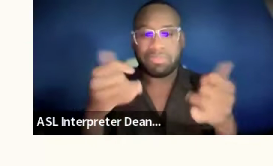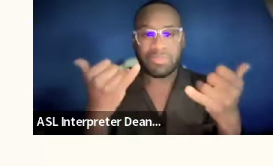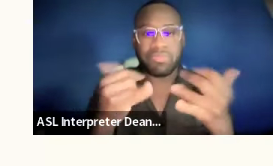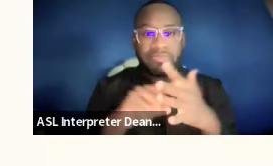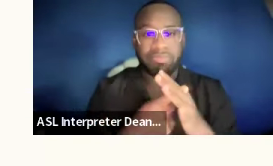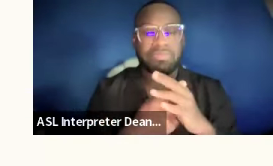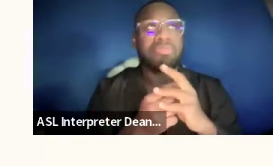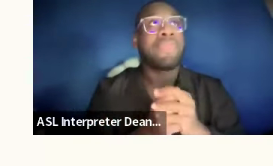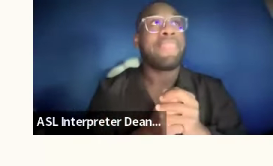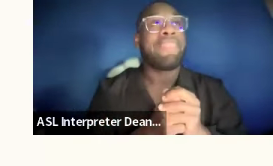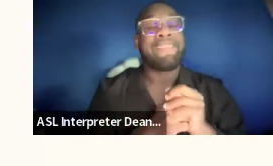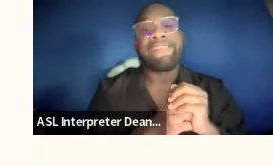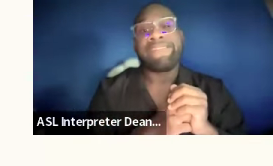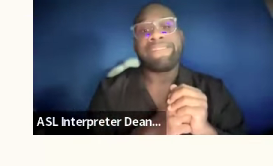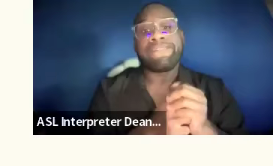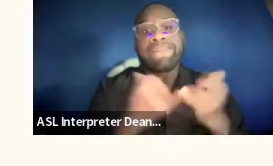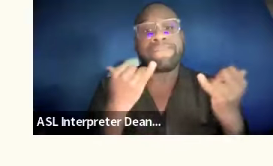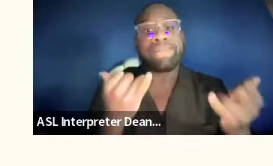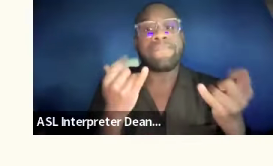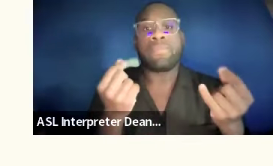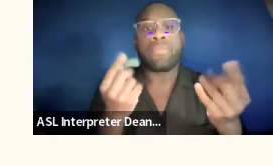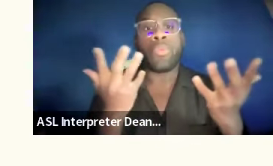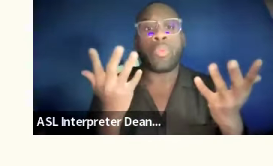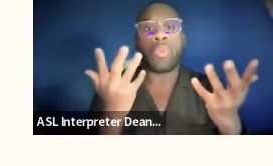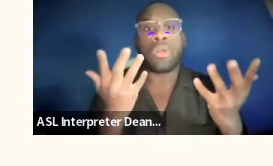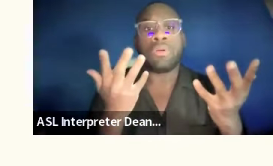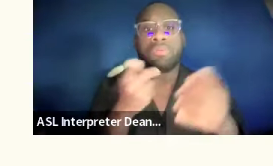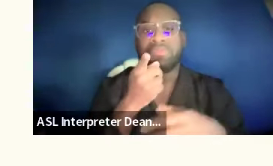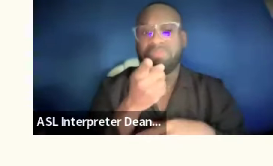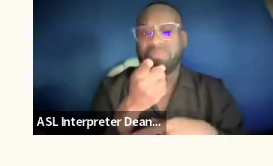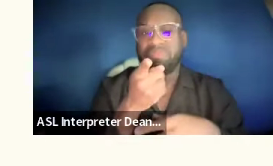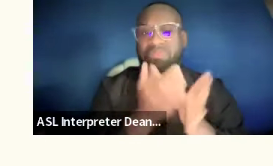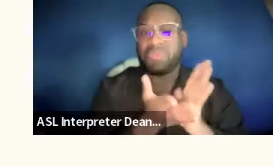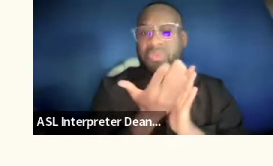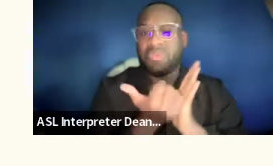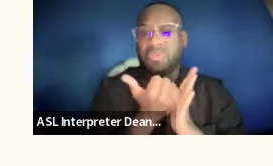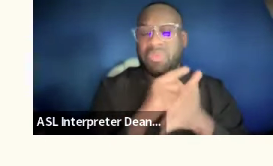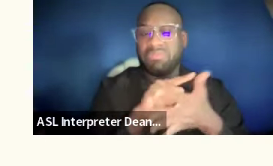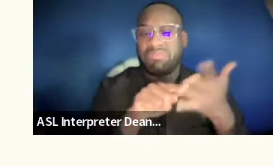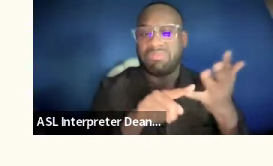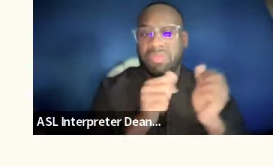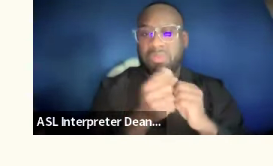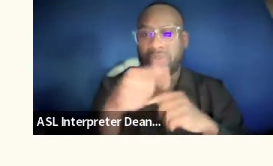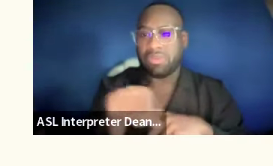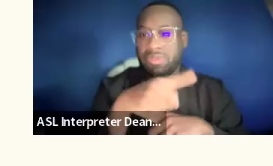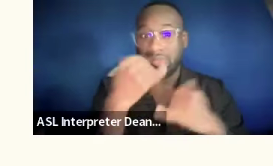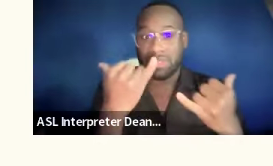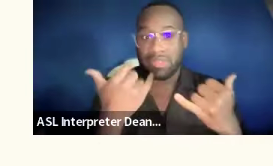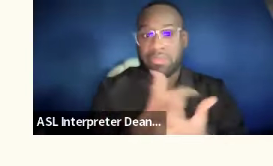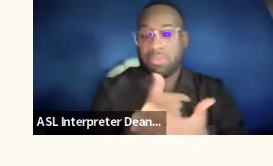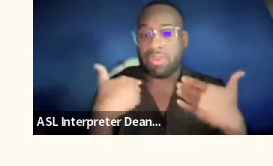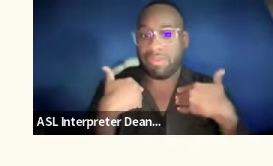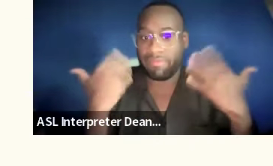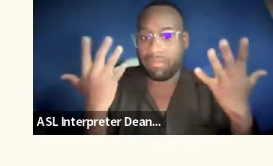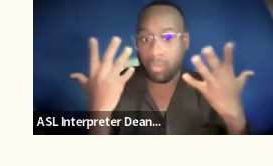There we go. All right. So what I'm going to do is a quick sum tutorial with you all. Today we are having a webinar